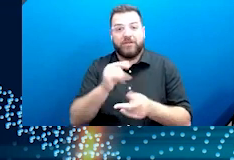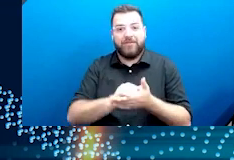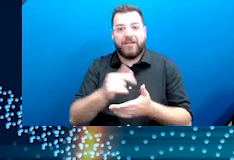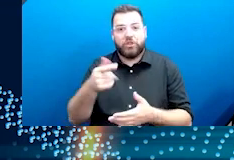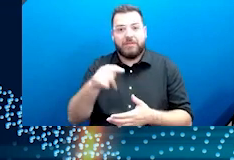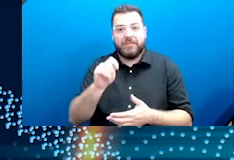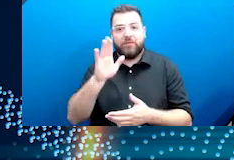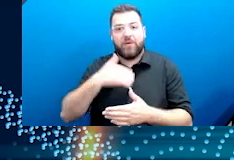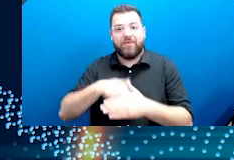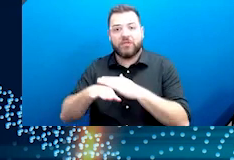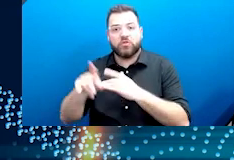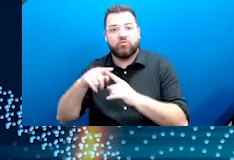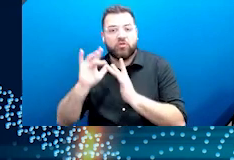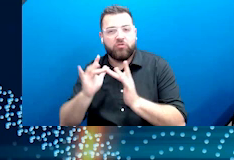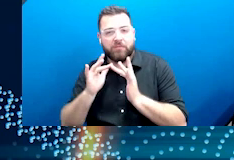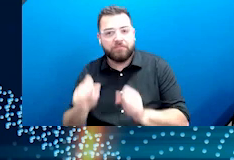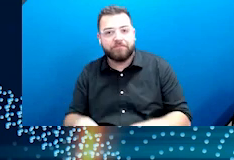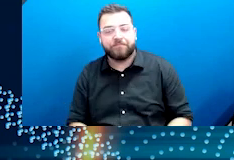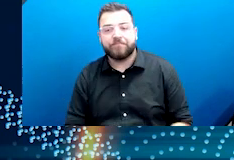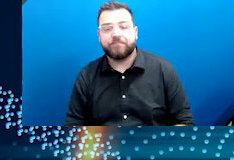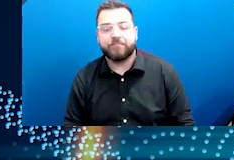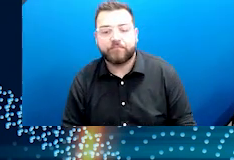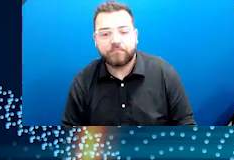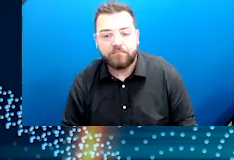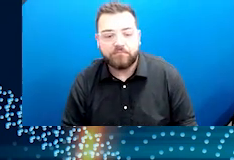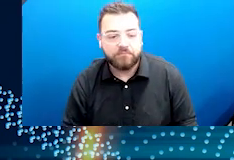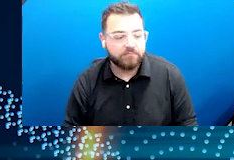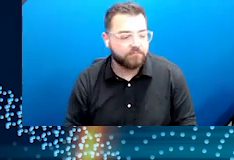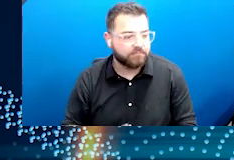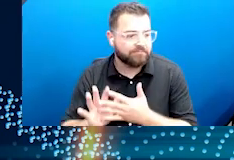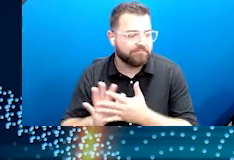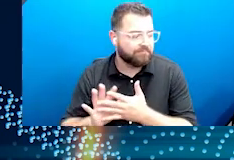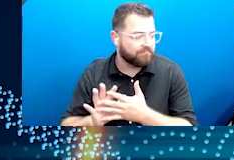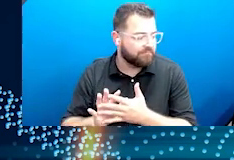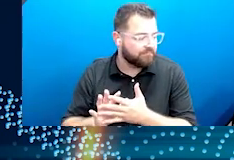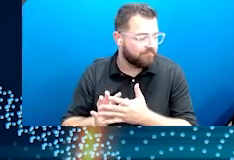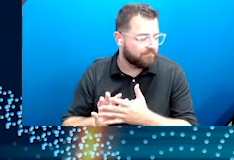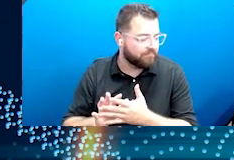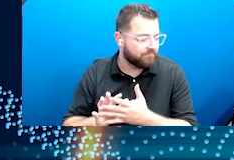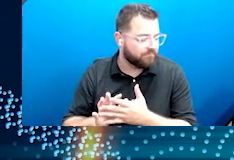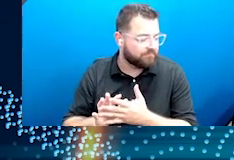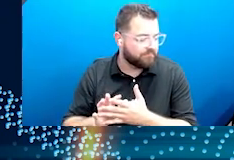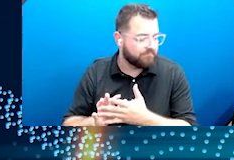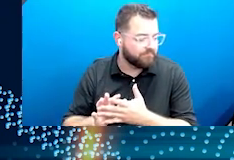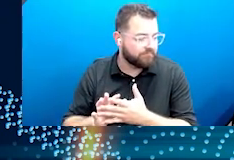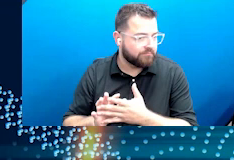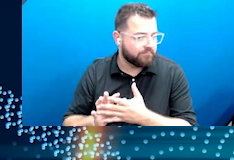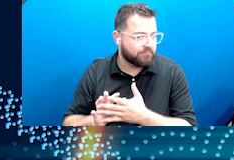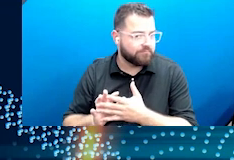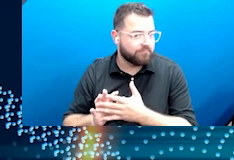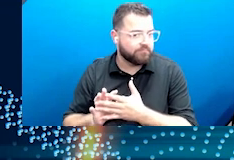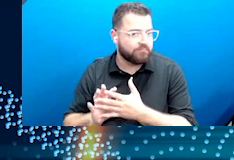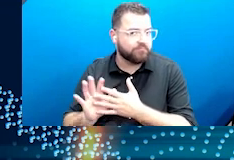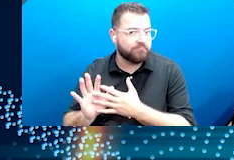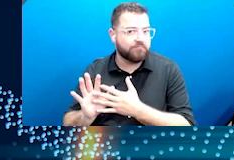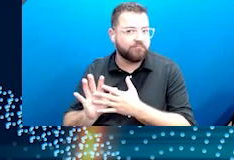of, if you have a question students to some like research about, we want them to use